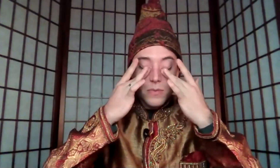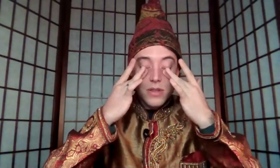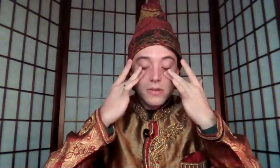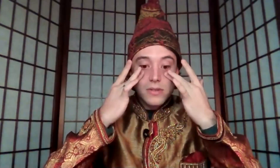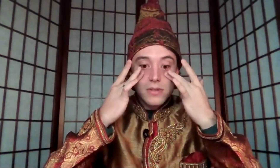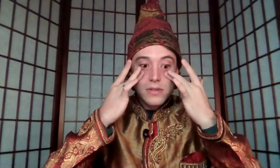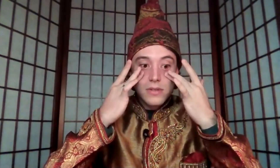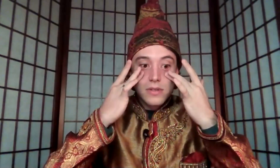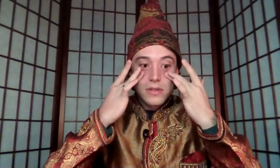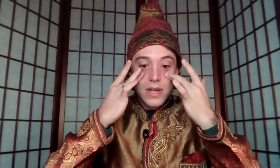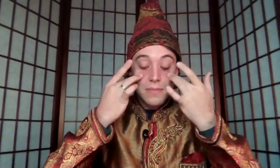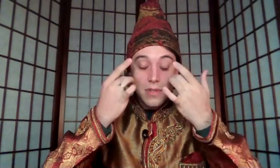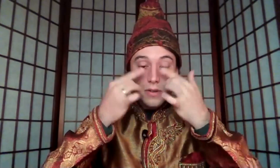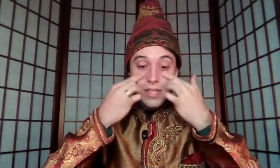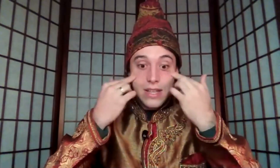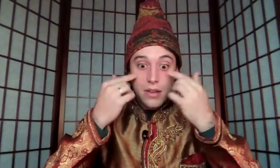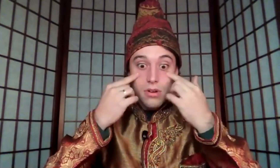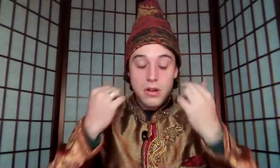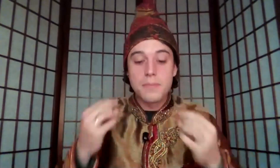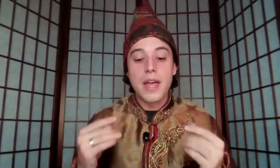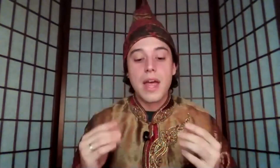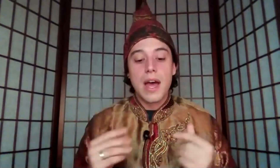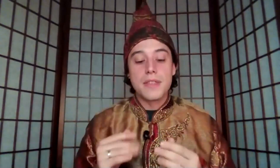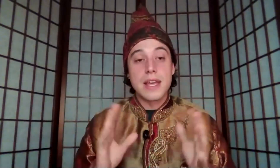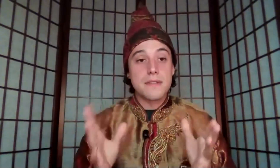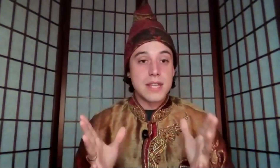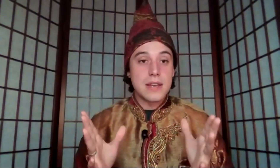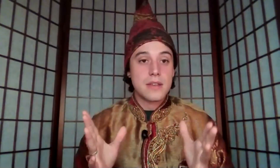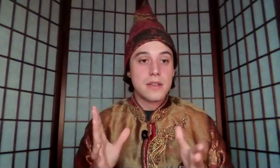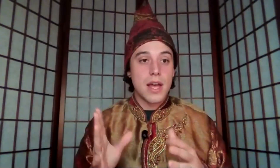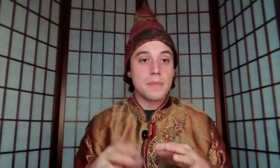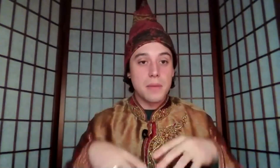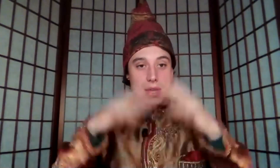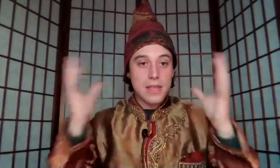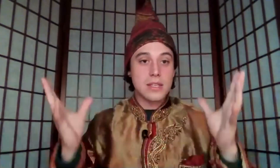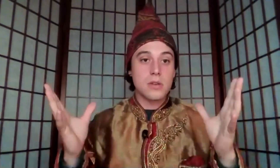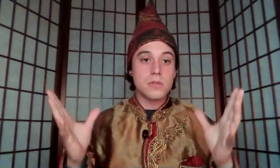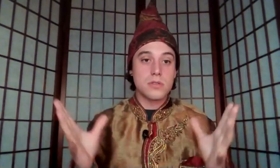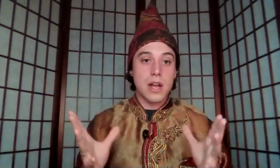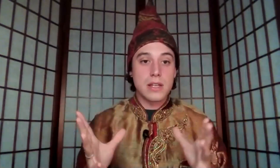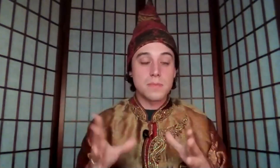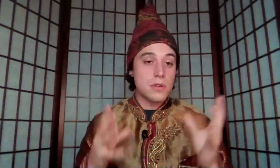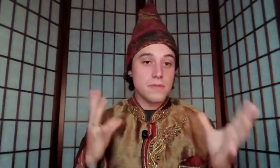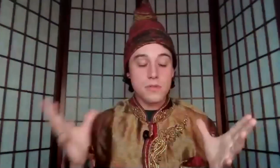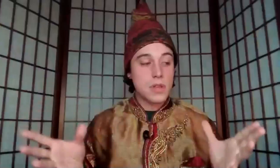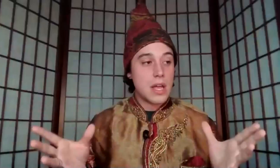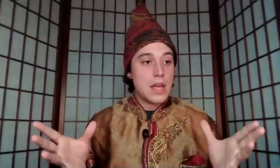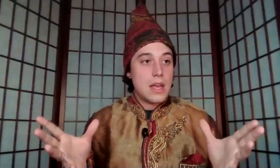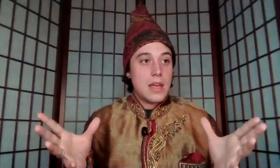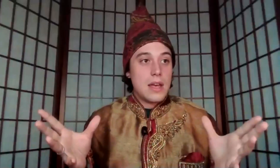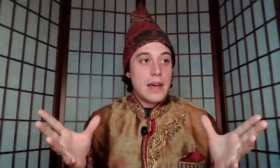Dia los Muertos. I'm totally saying that wrong. But the Day of the Dead, they make these huge, grand,